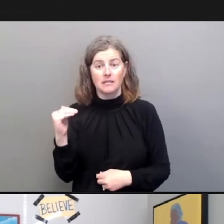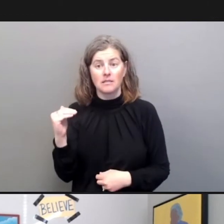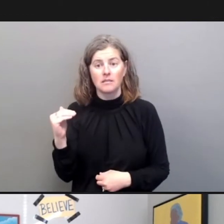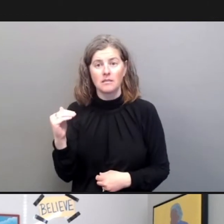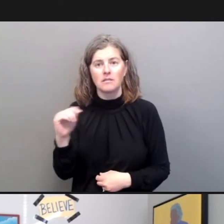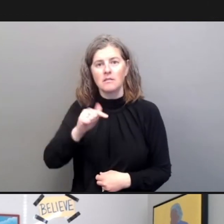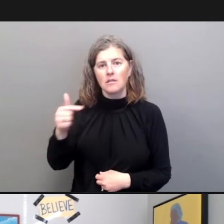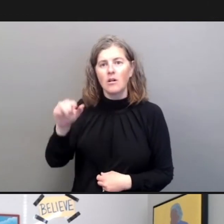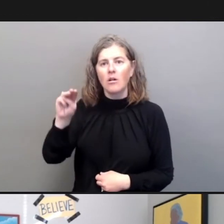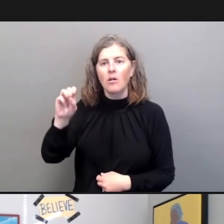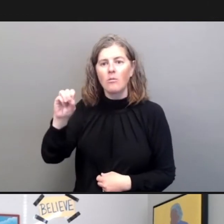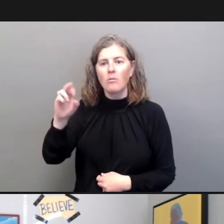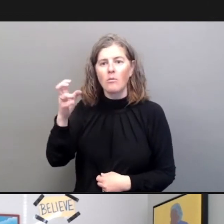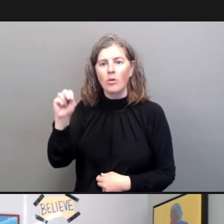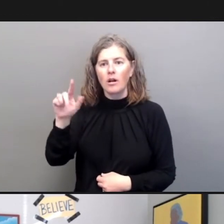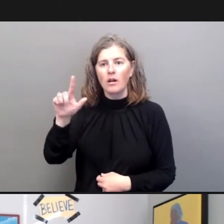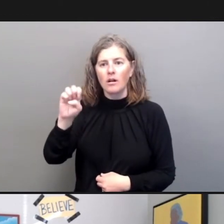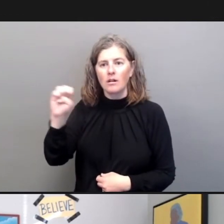Morgan Lee.